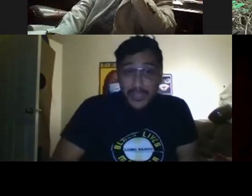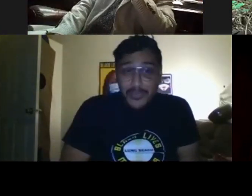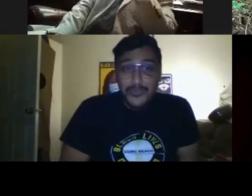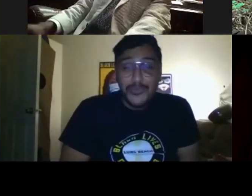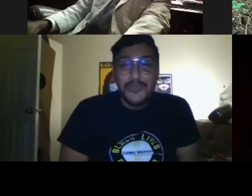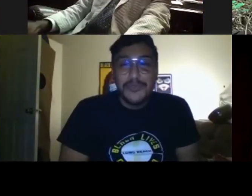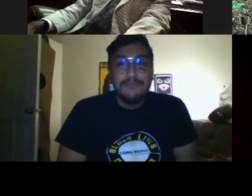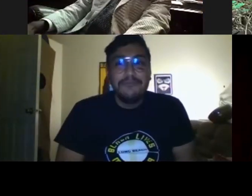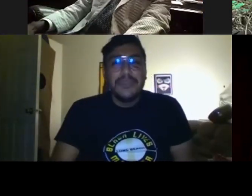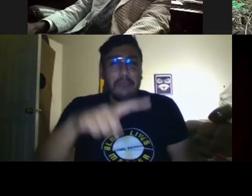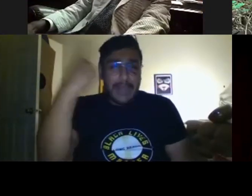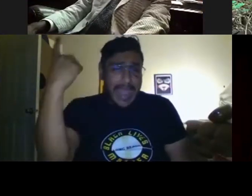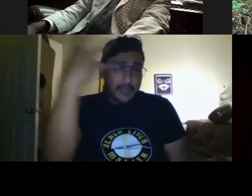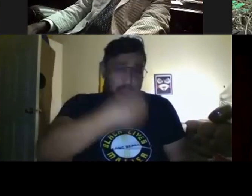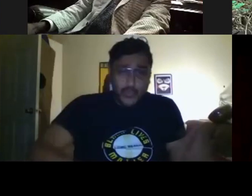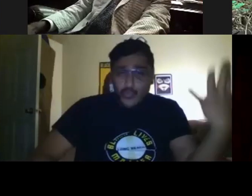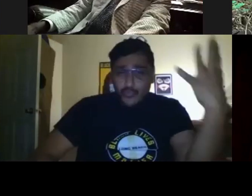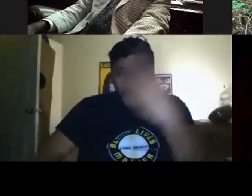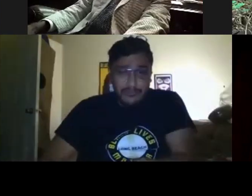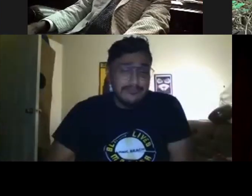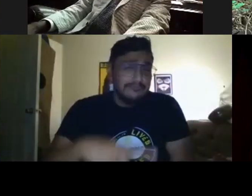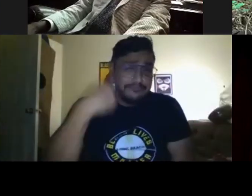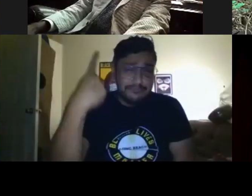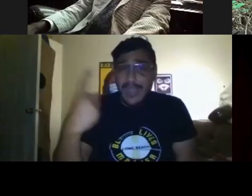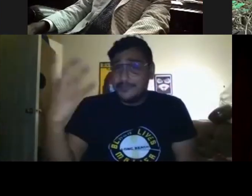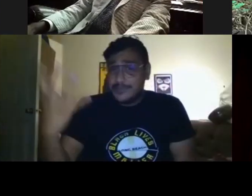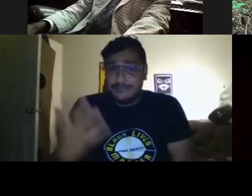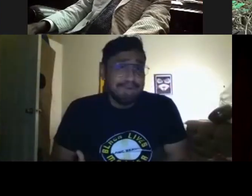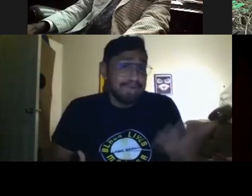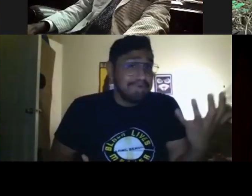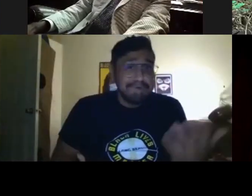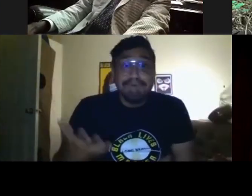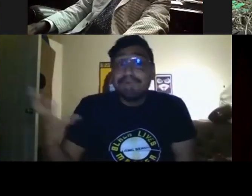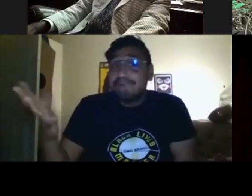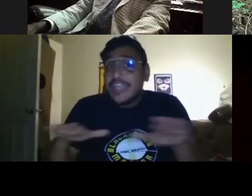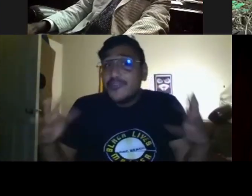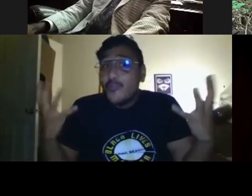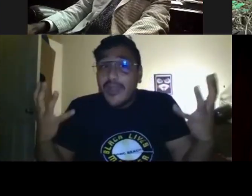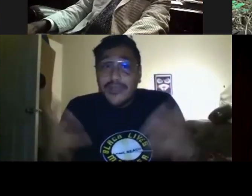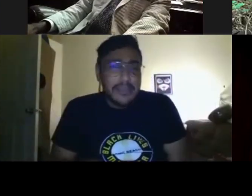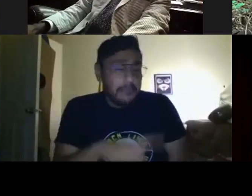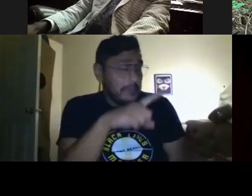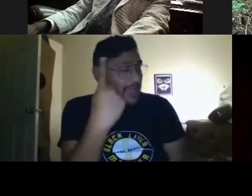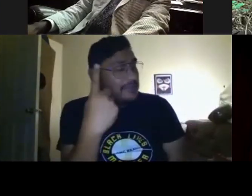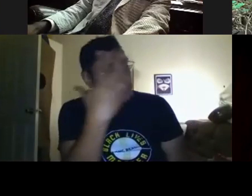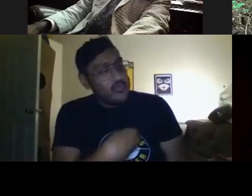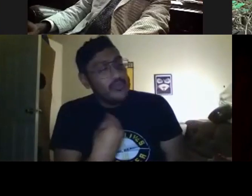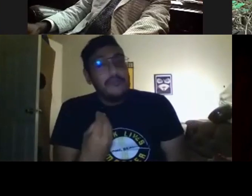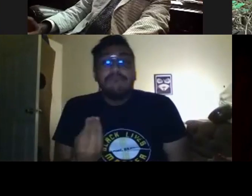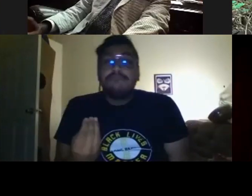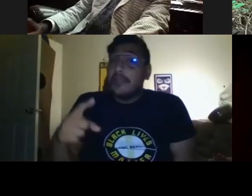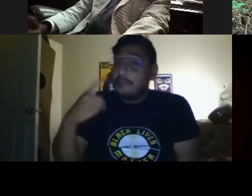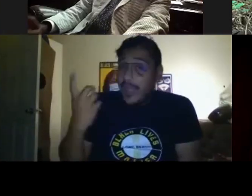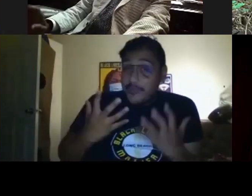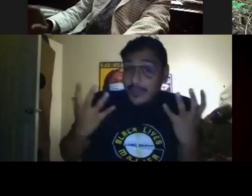black is beautiful. Black is what it is, little kids. Black is beautiful. Black